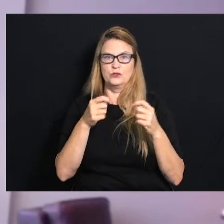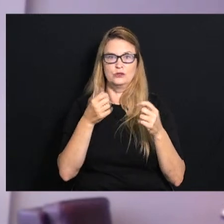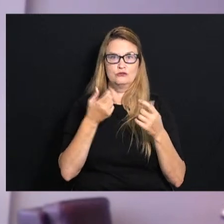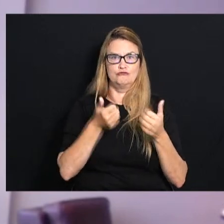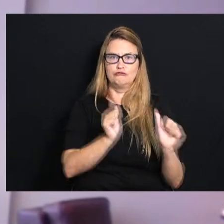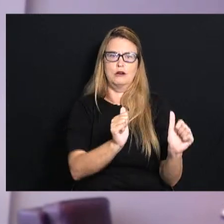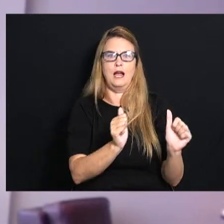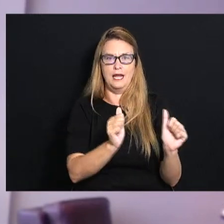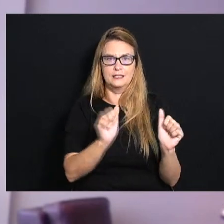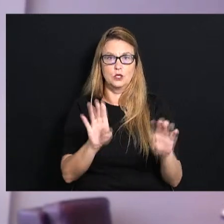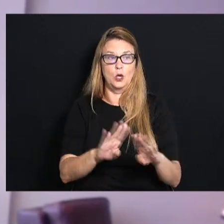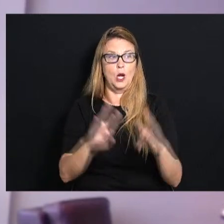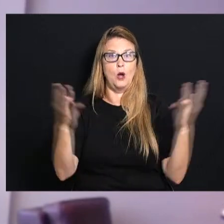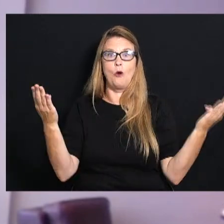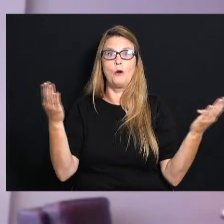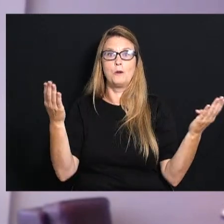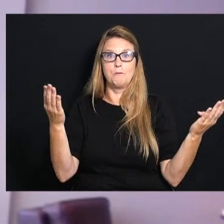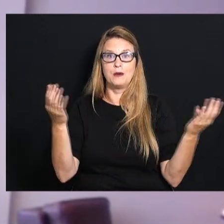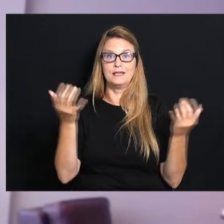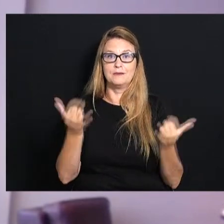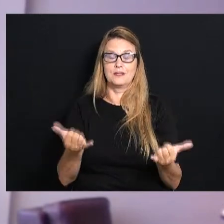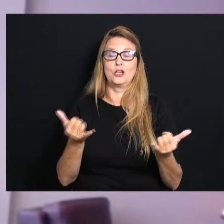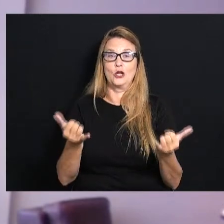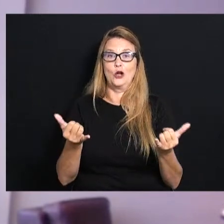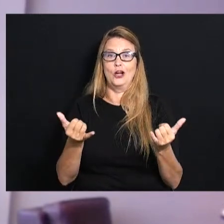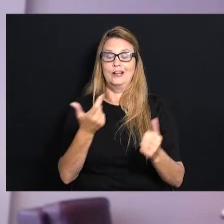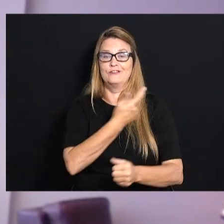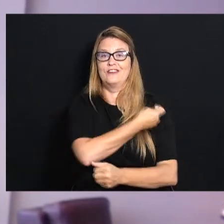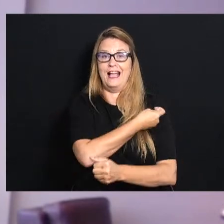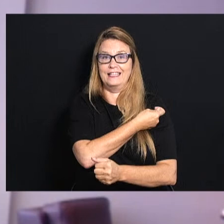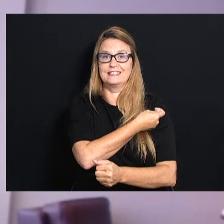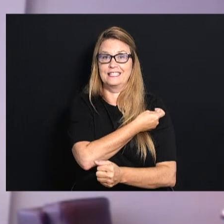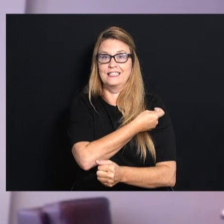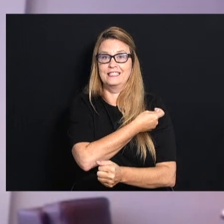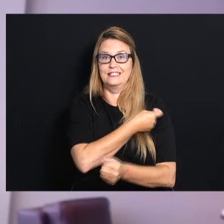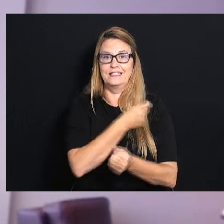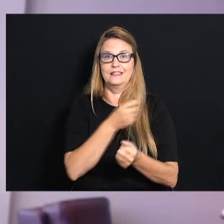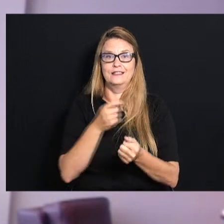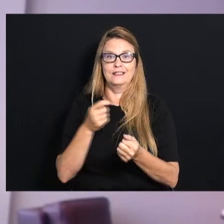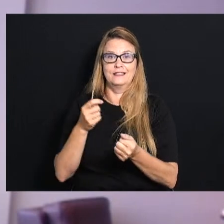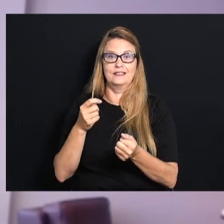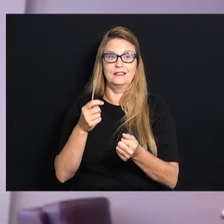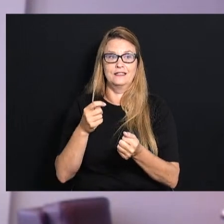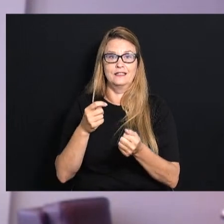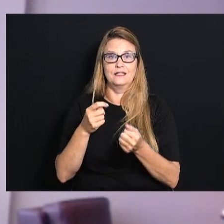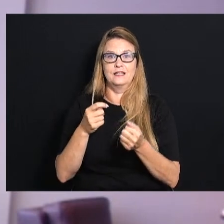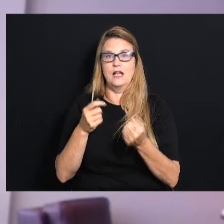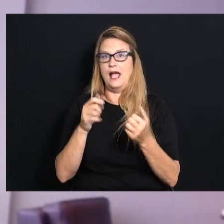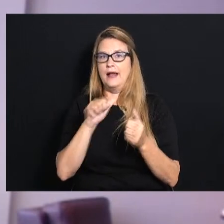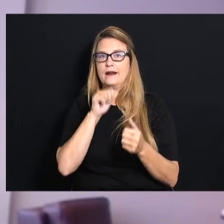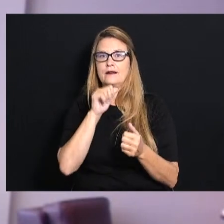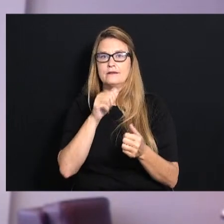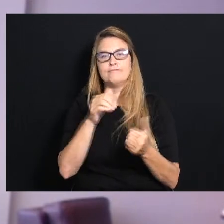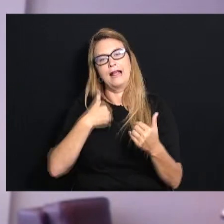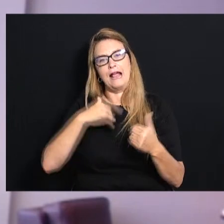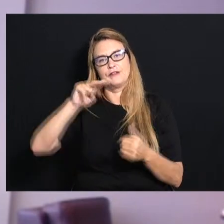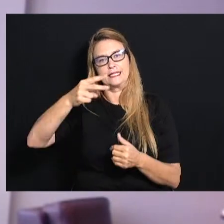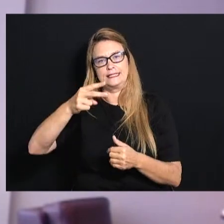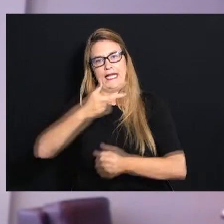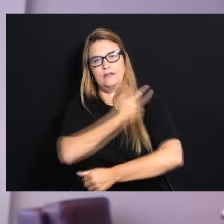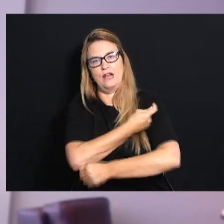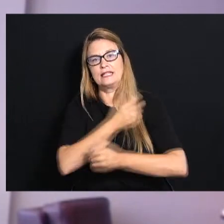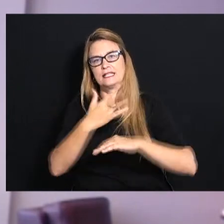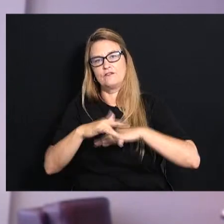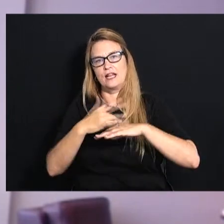initial opening up of the current vaccines and then perhaps having another vaccine available in the fall. So